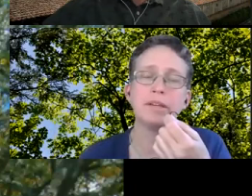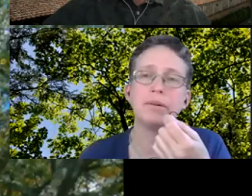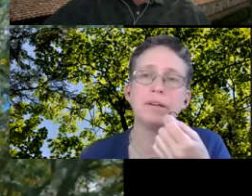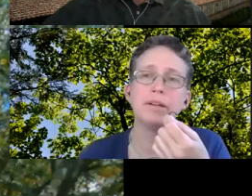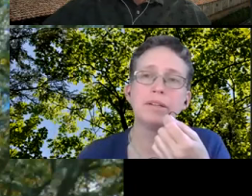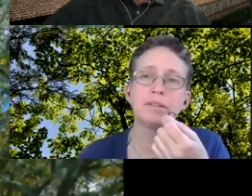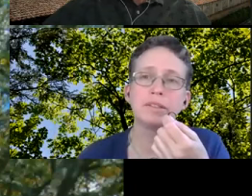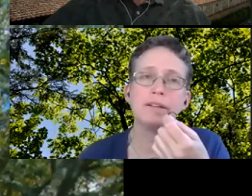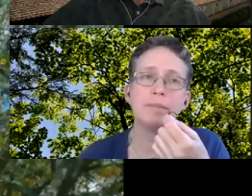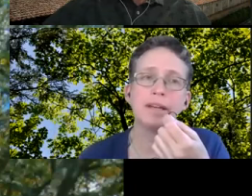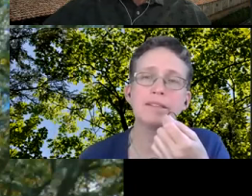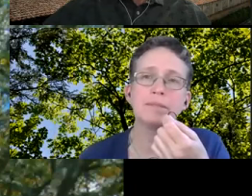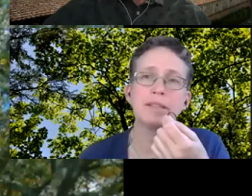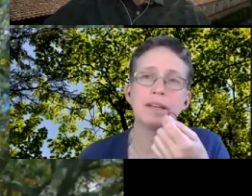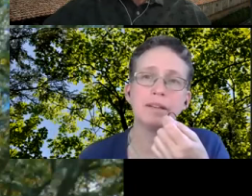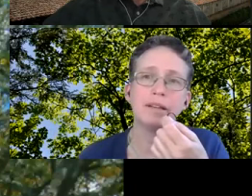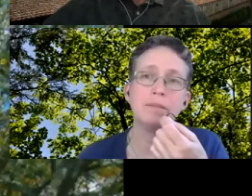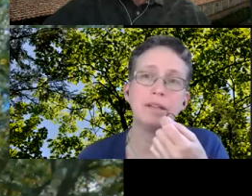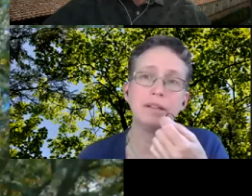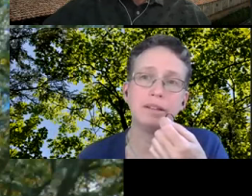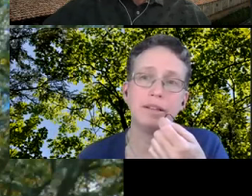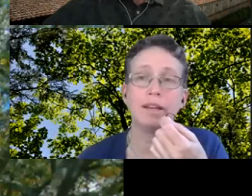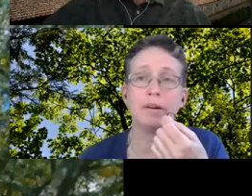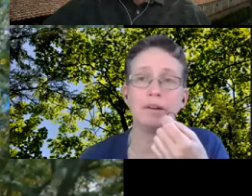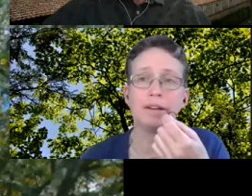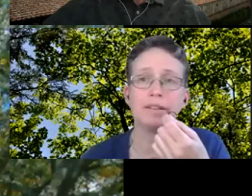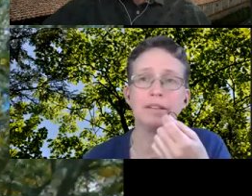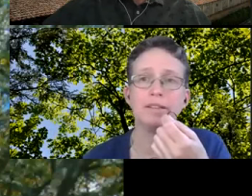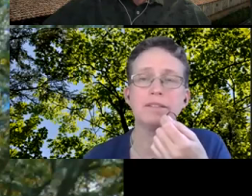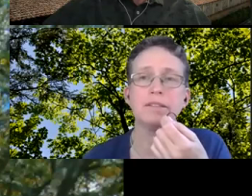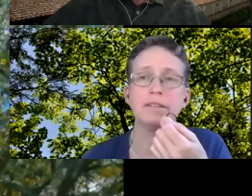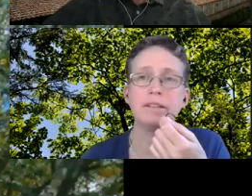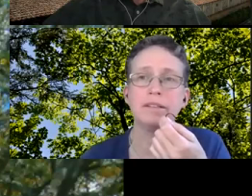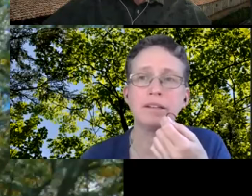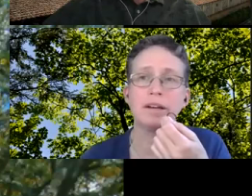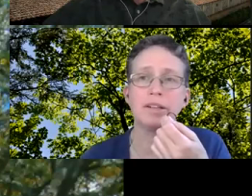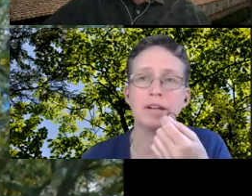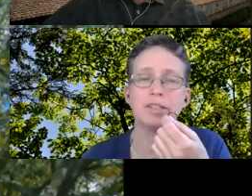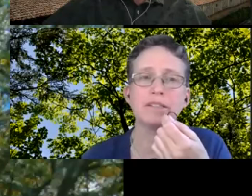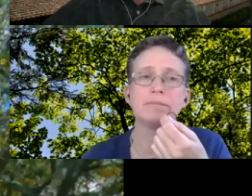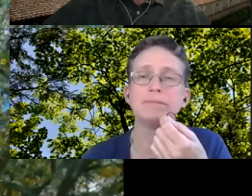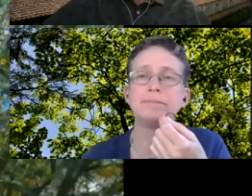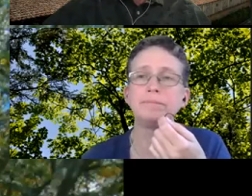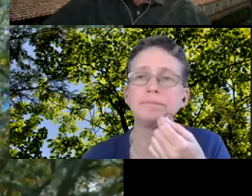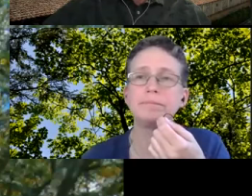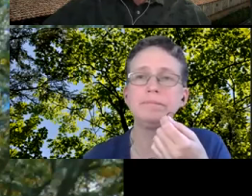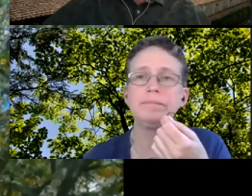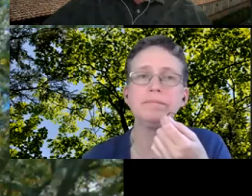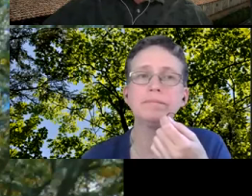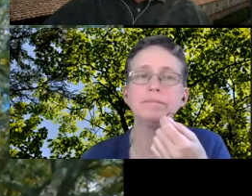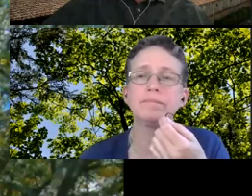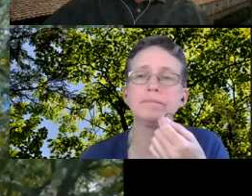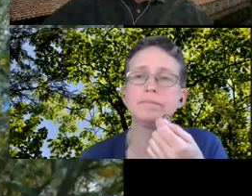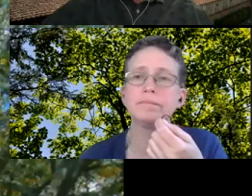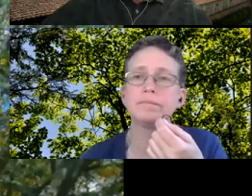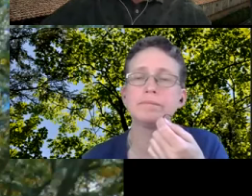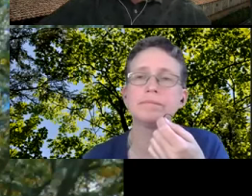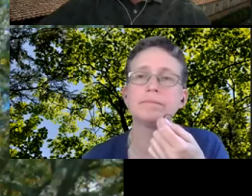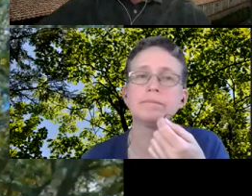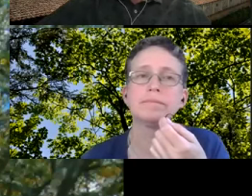neighborhoods. So there's a lot of mechanisms that can counteract these challenges.